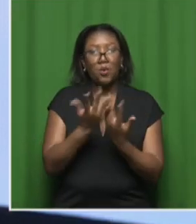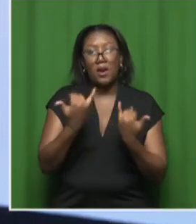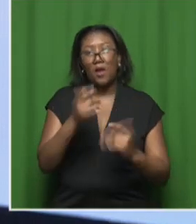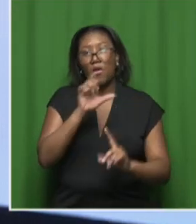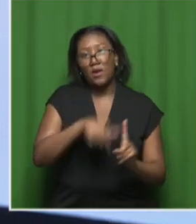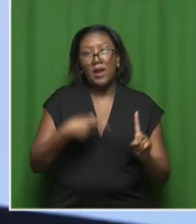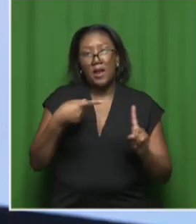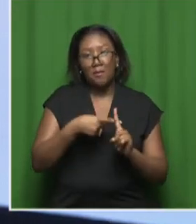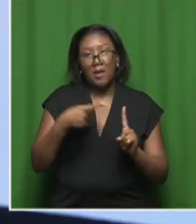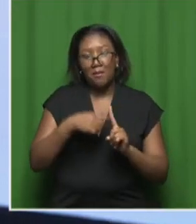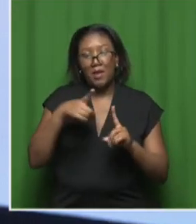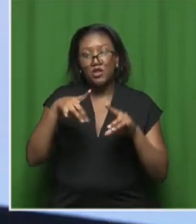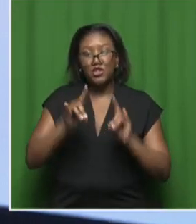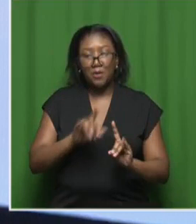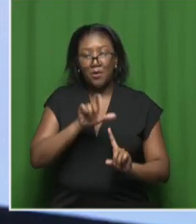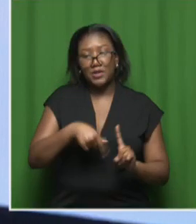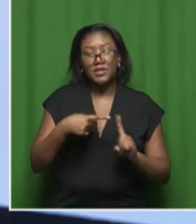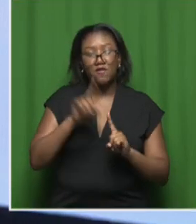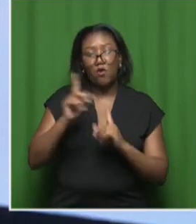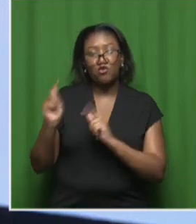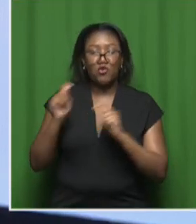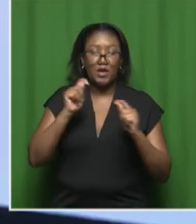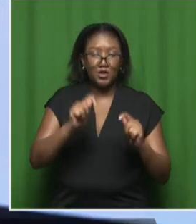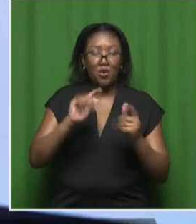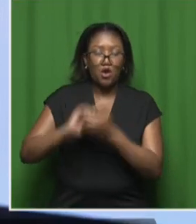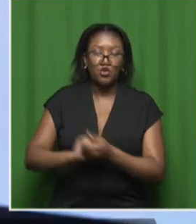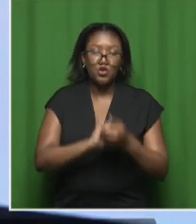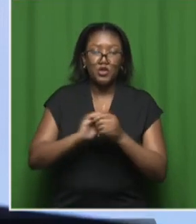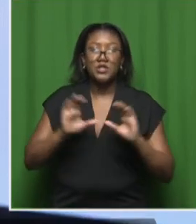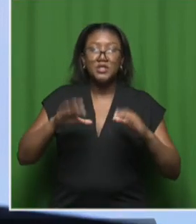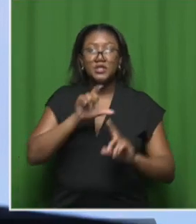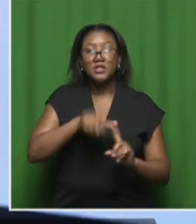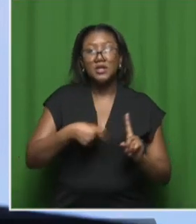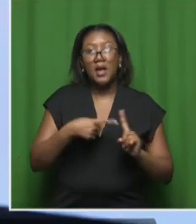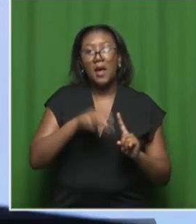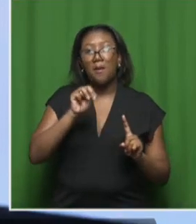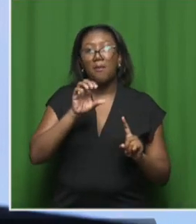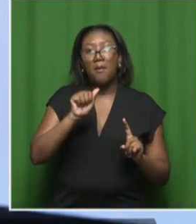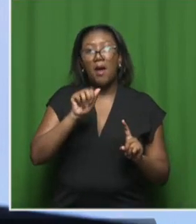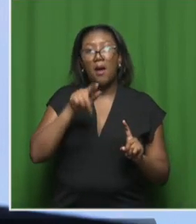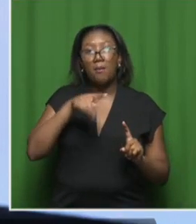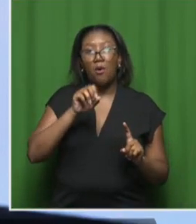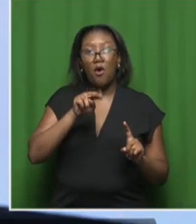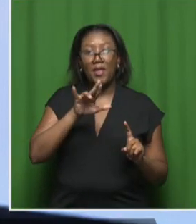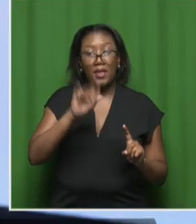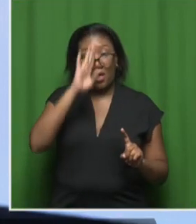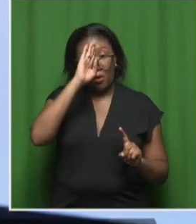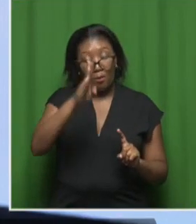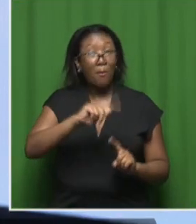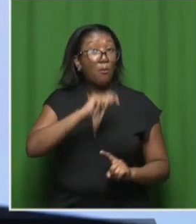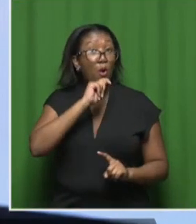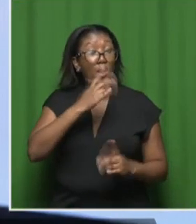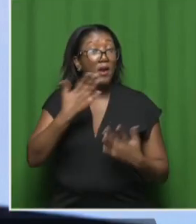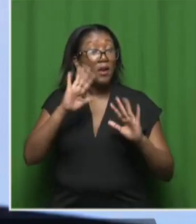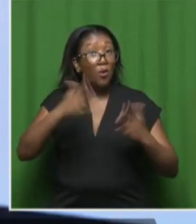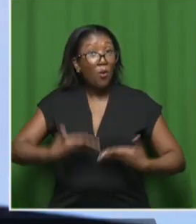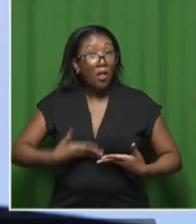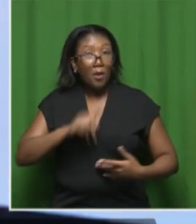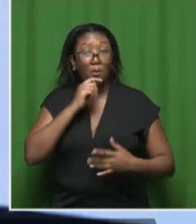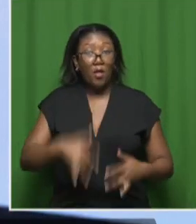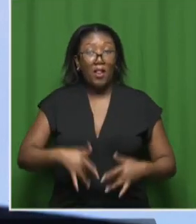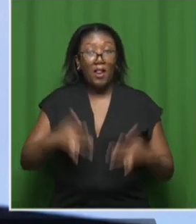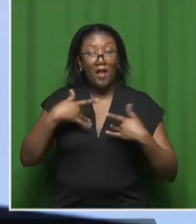Bokamoso Scholar Transport Association. A very good morning to you, Mr. Maponya. Thanks for joining us. Welcome to Morning Live. Very good morning to viewers